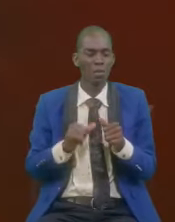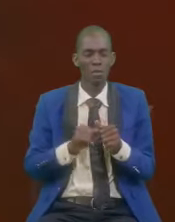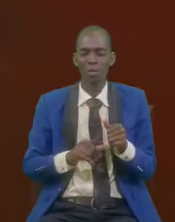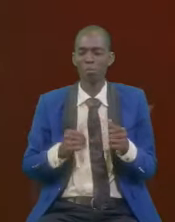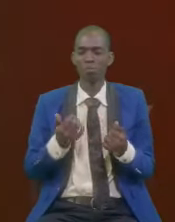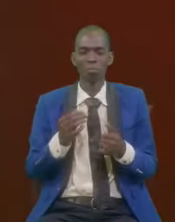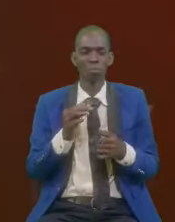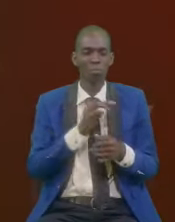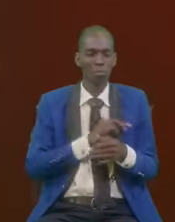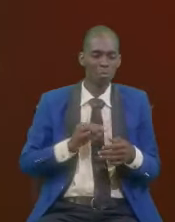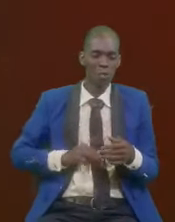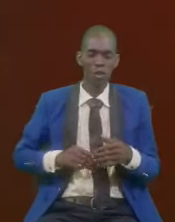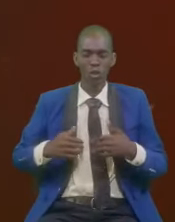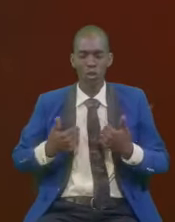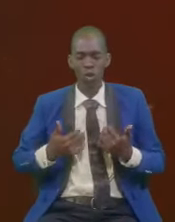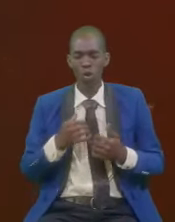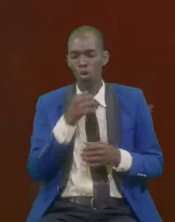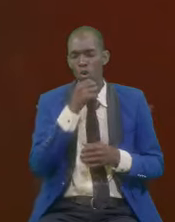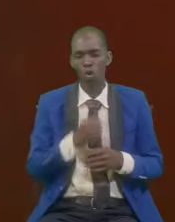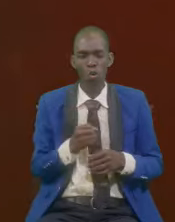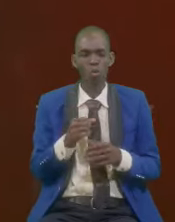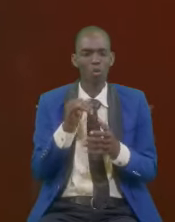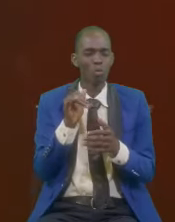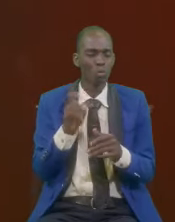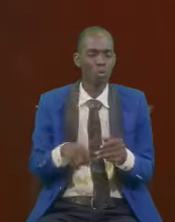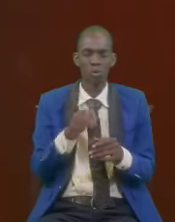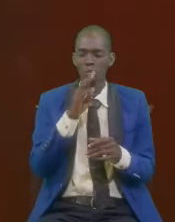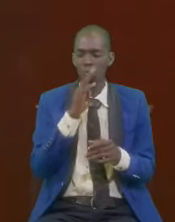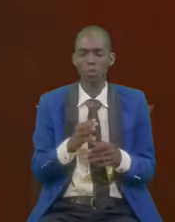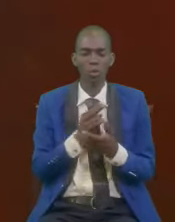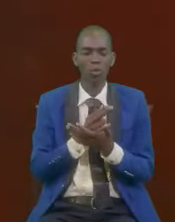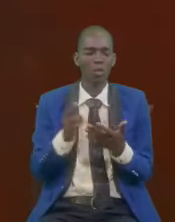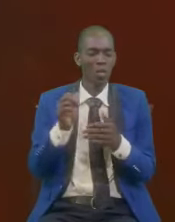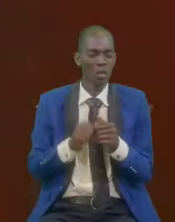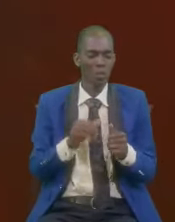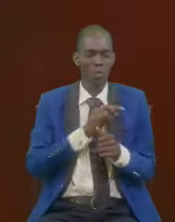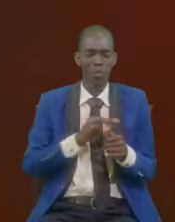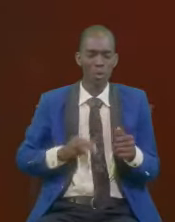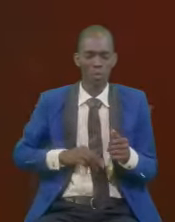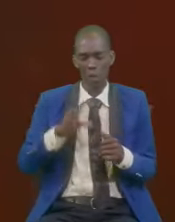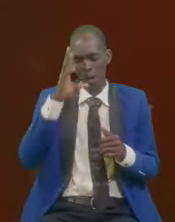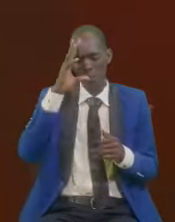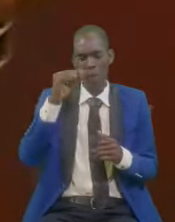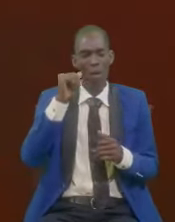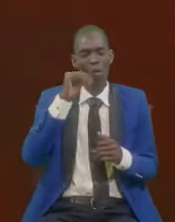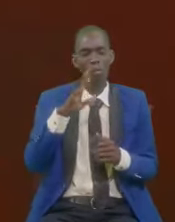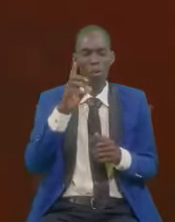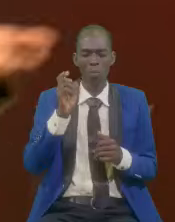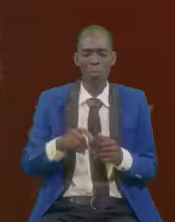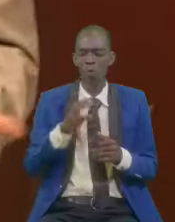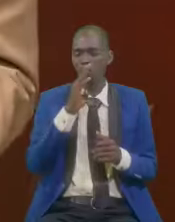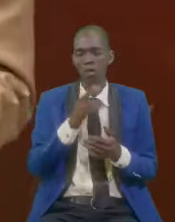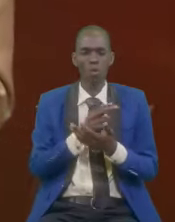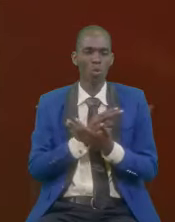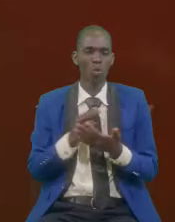old, should be holy. That every member, men and women, should be holy. That all